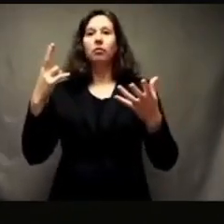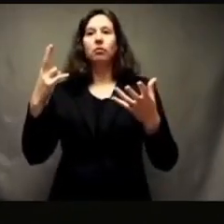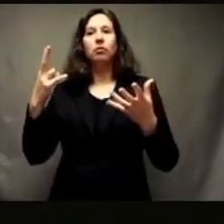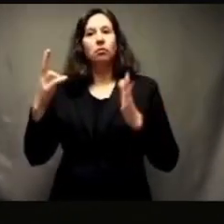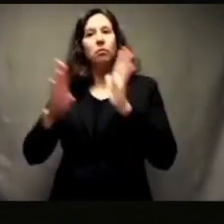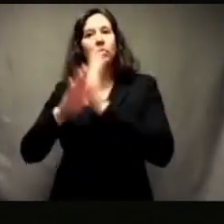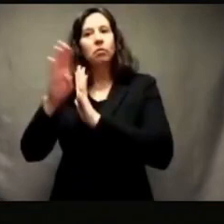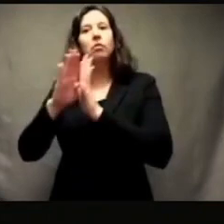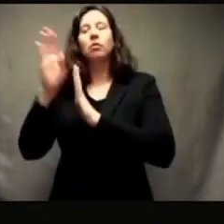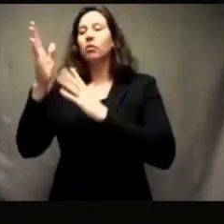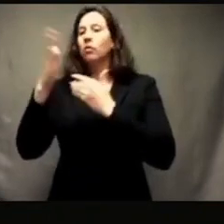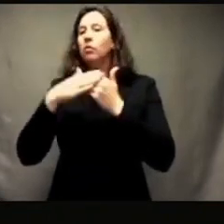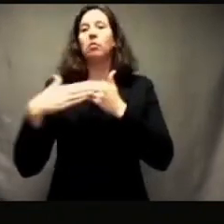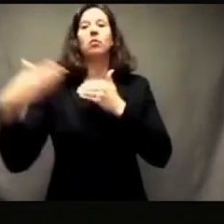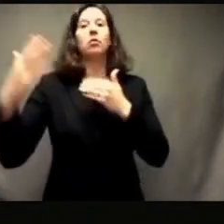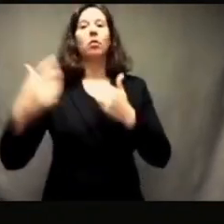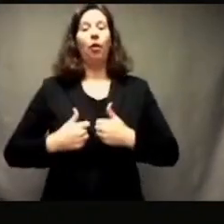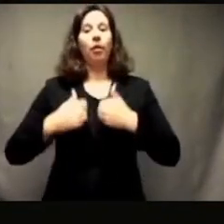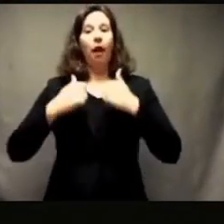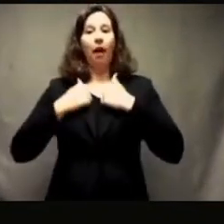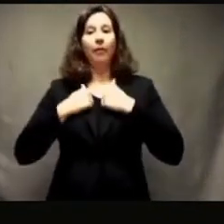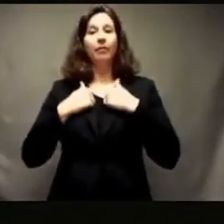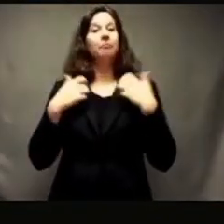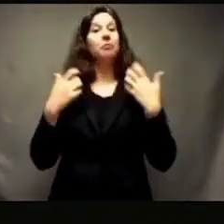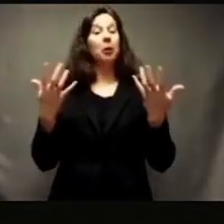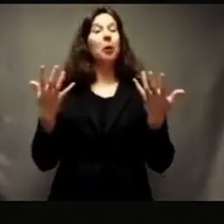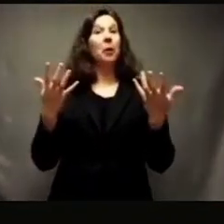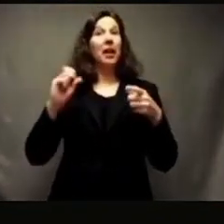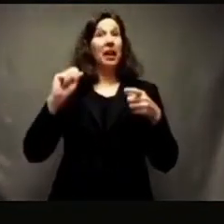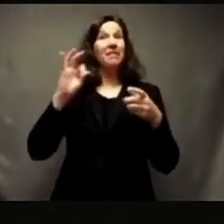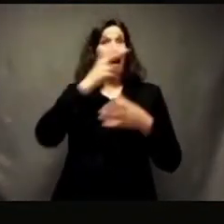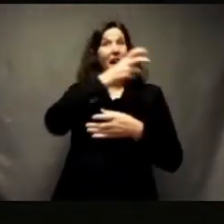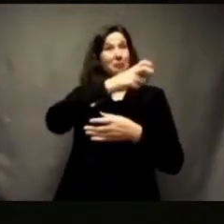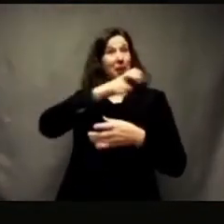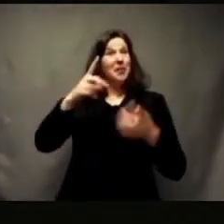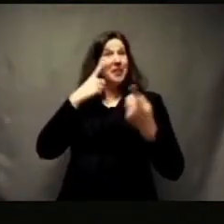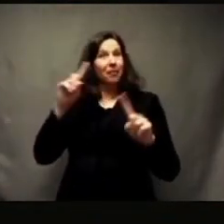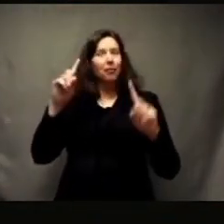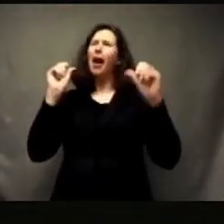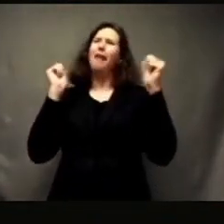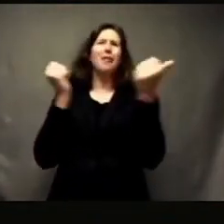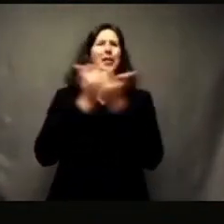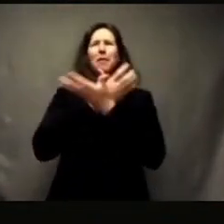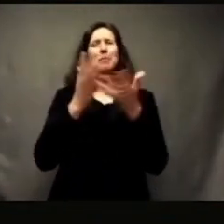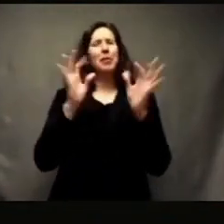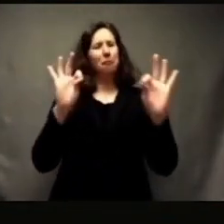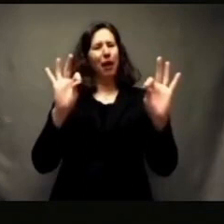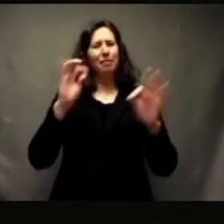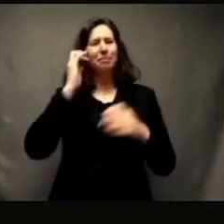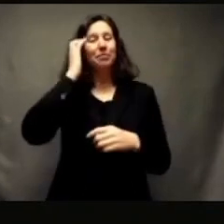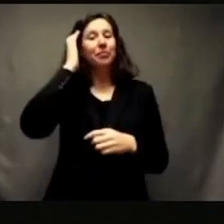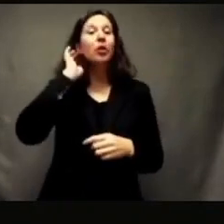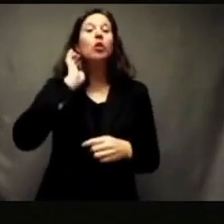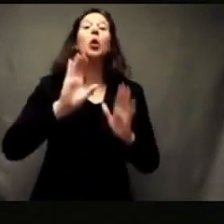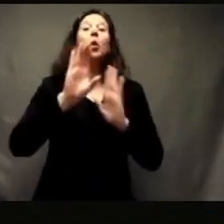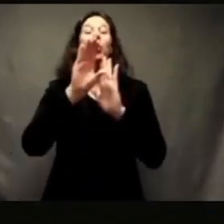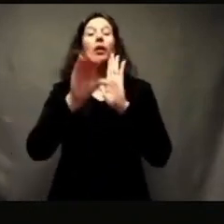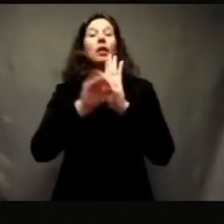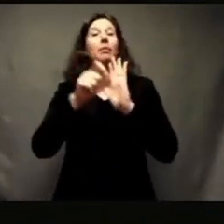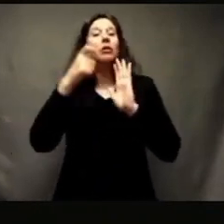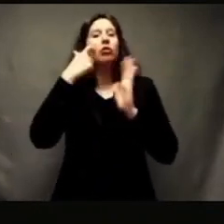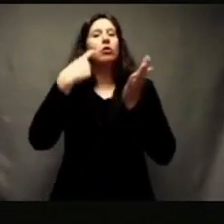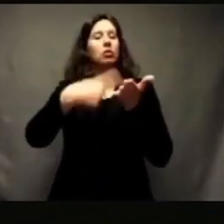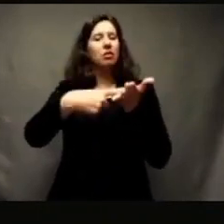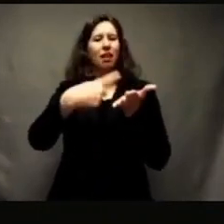So keeping that for transition, and it'll all be good. So the curriculum I went through, it's kind